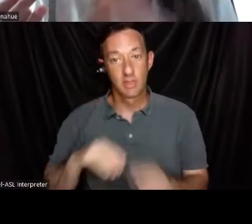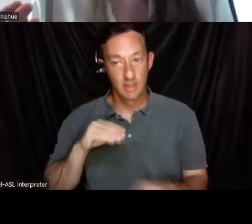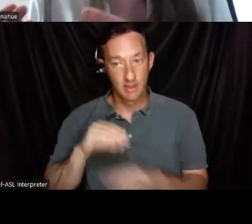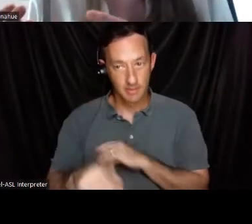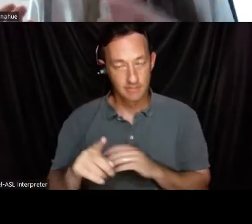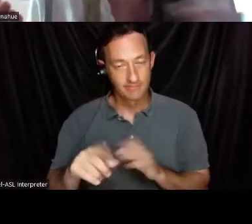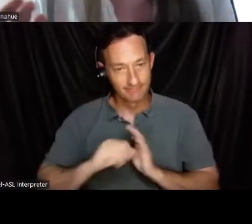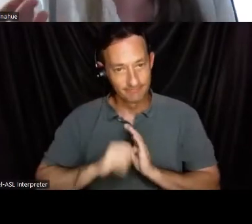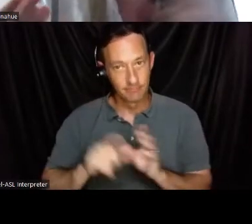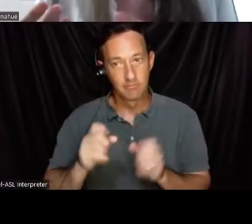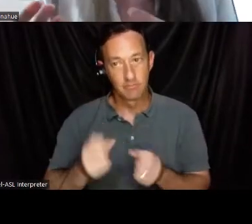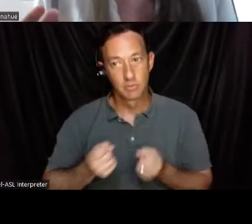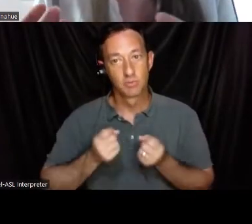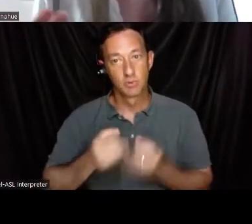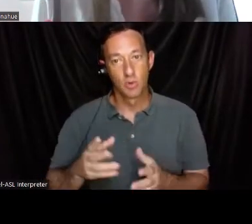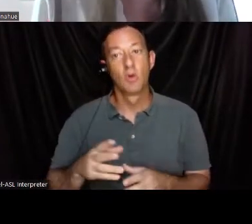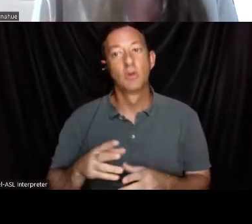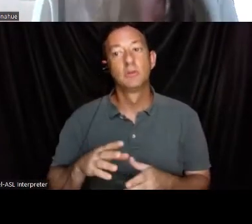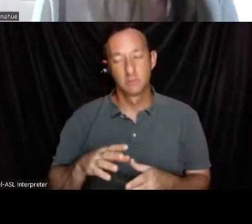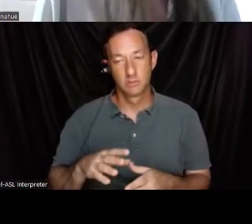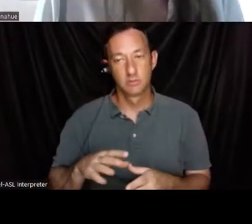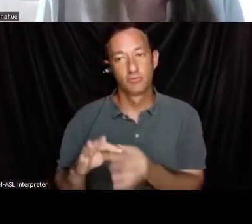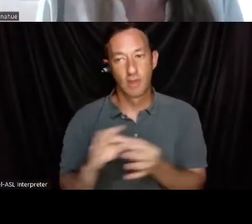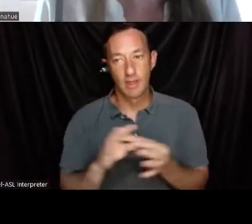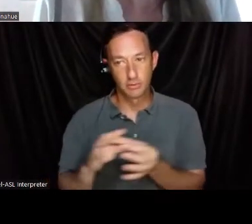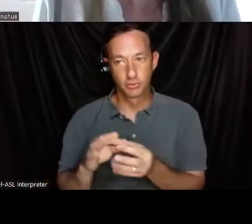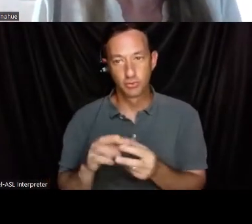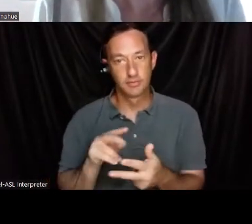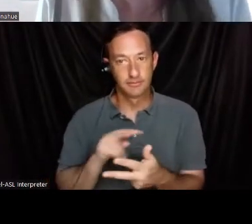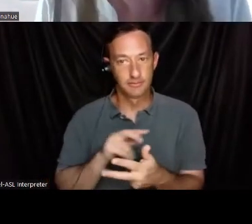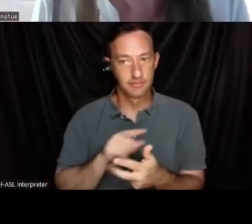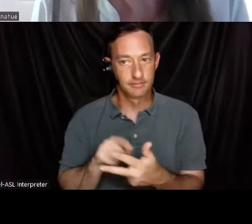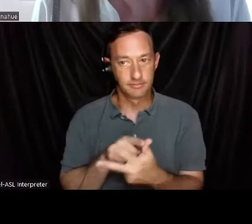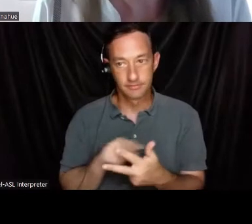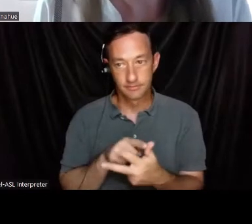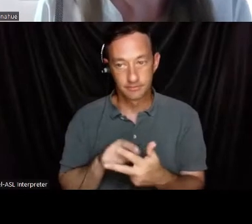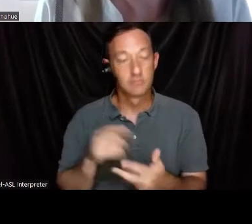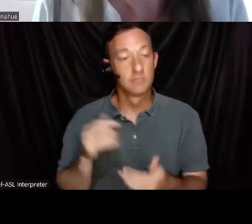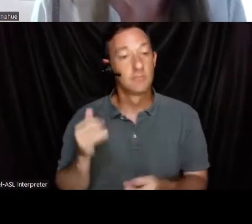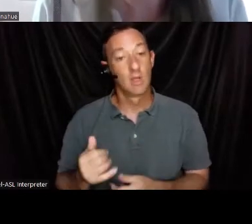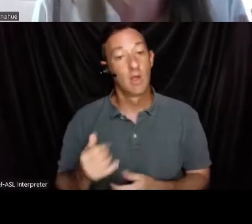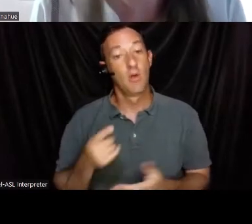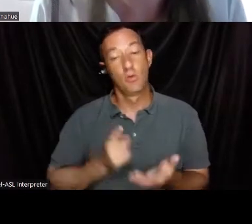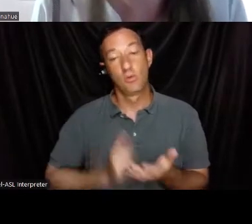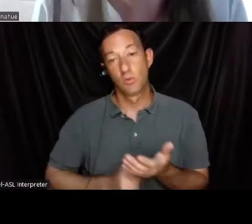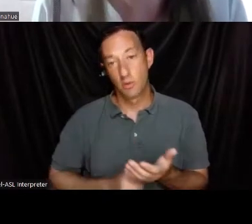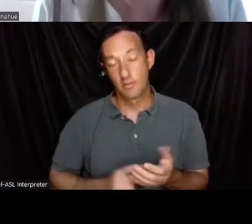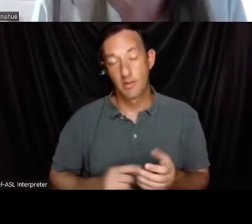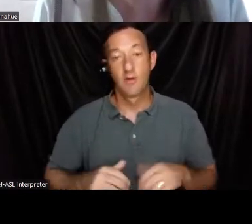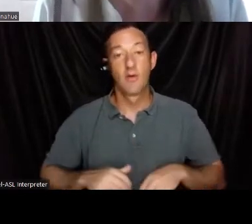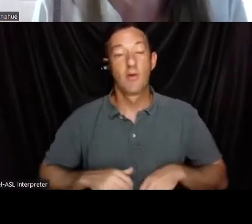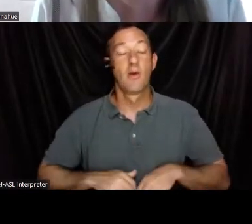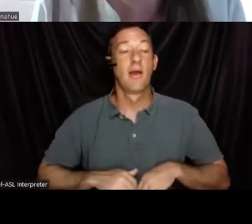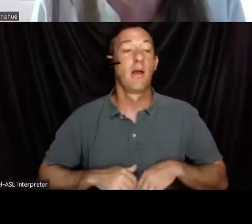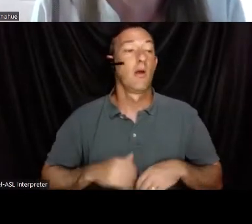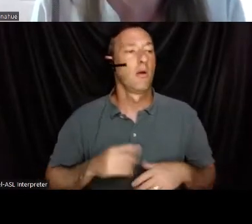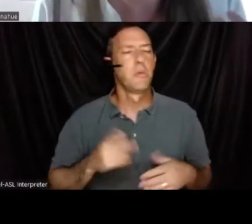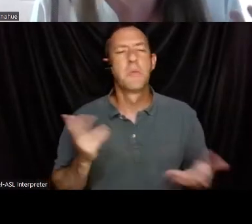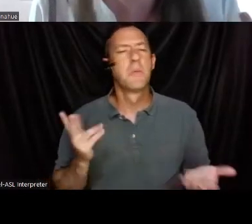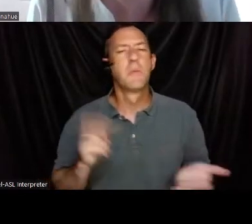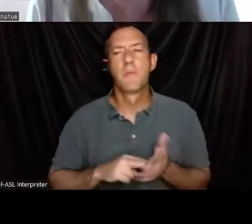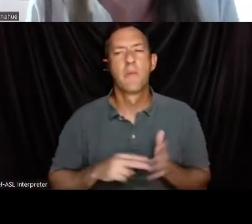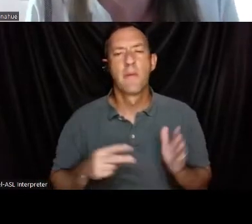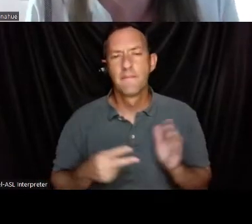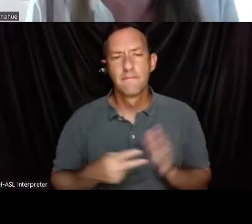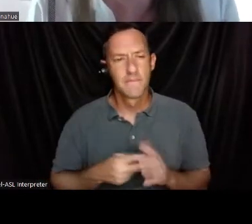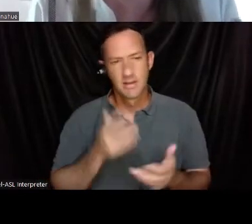the causation, the causal relationship between the two. So when we're talking about how are you, what do you mean by